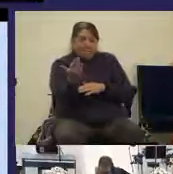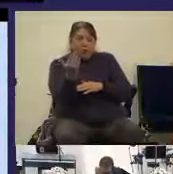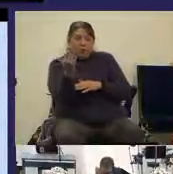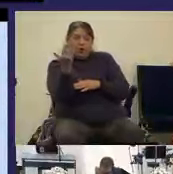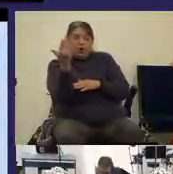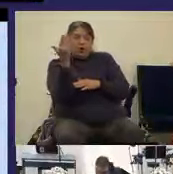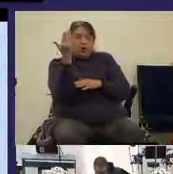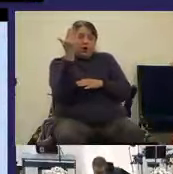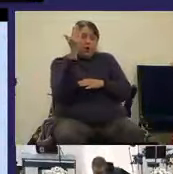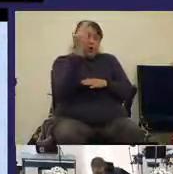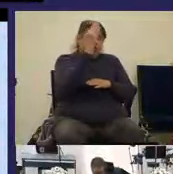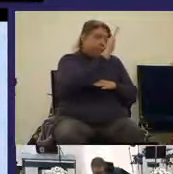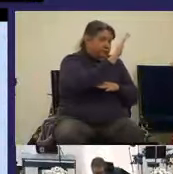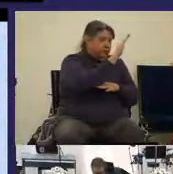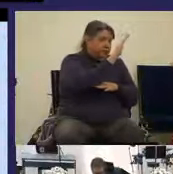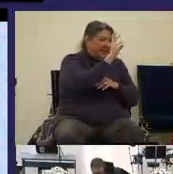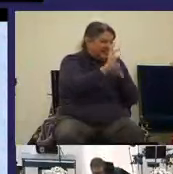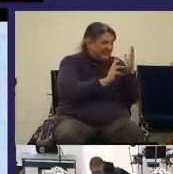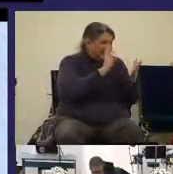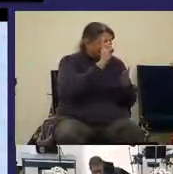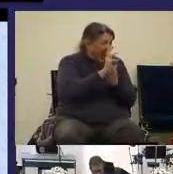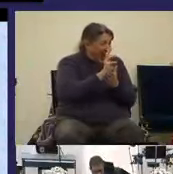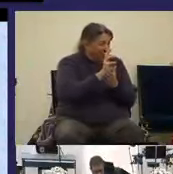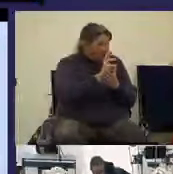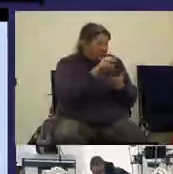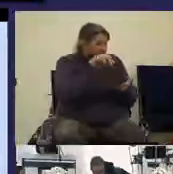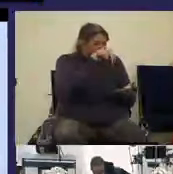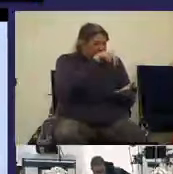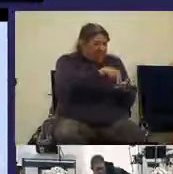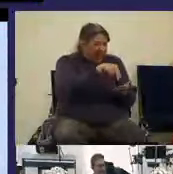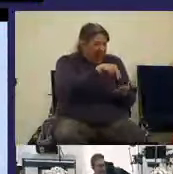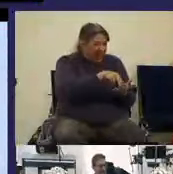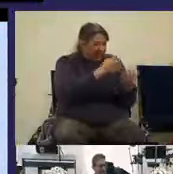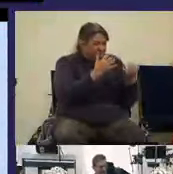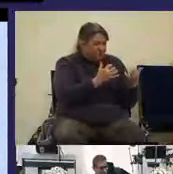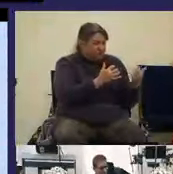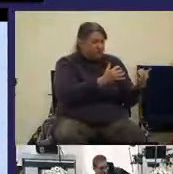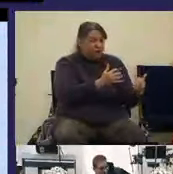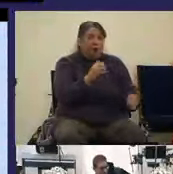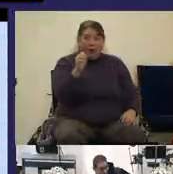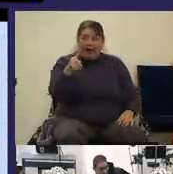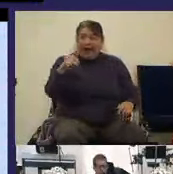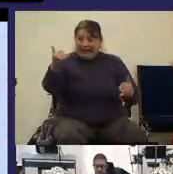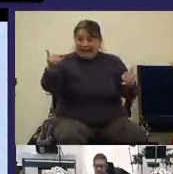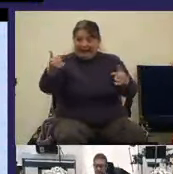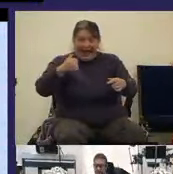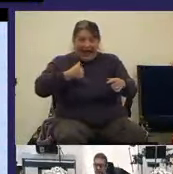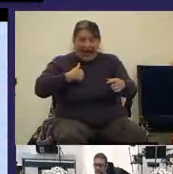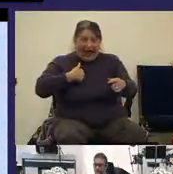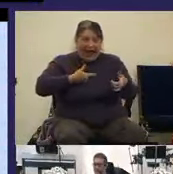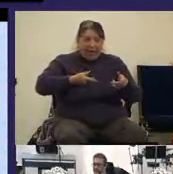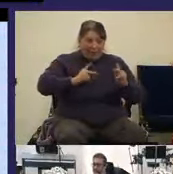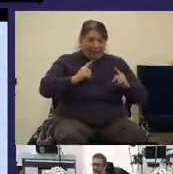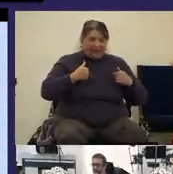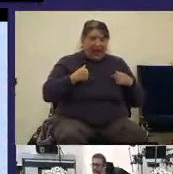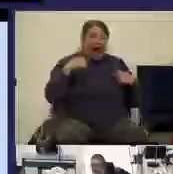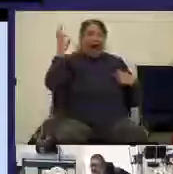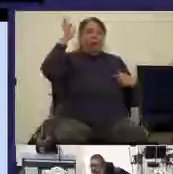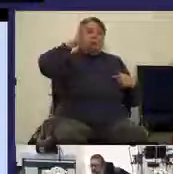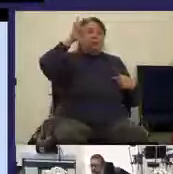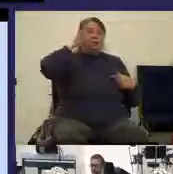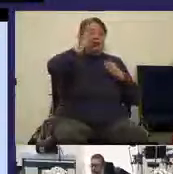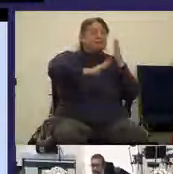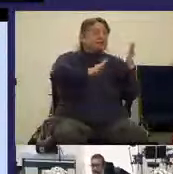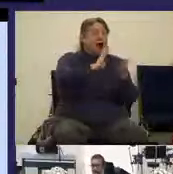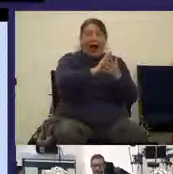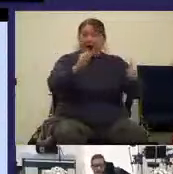6 hours, all right? At least 6 hours they stood there. So I plan on being about 4. So 6 is, we're going to beat that 6 thing, okay?